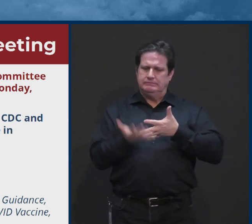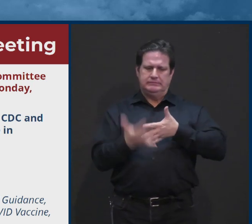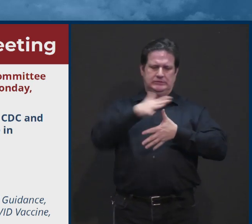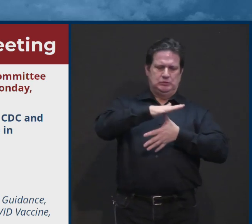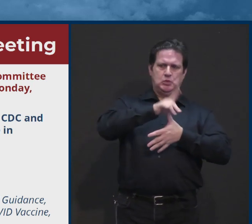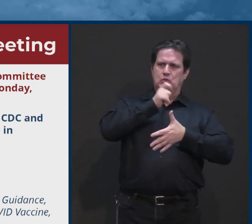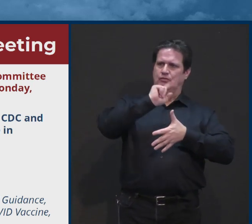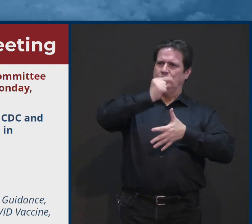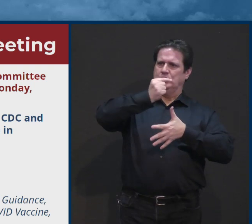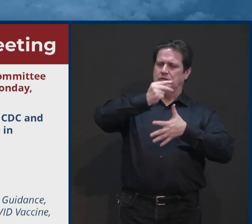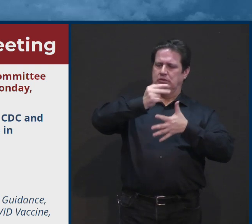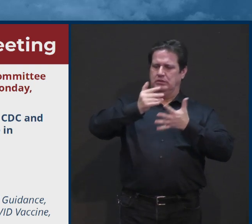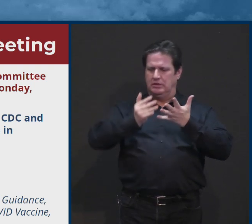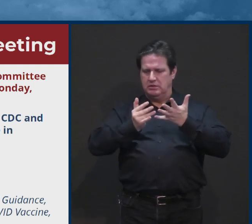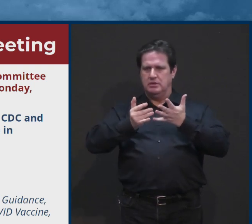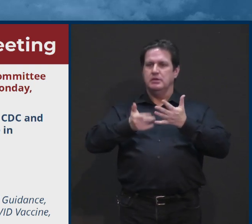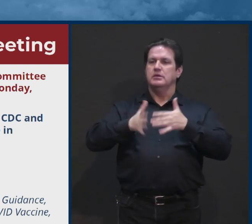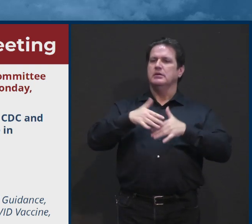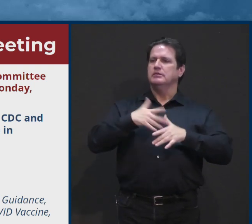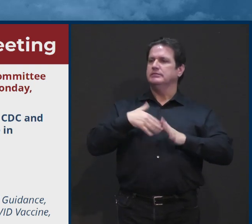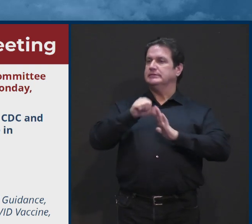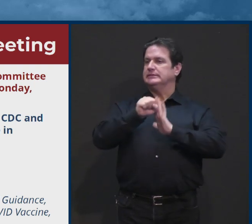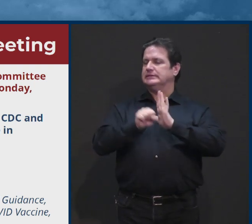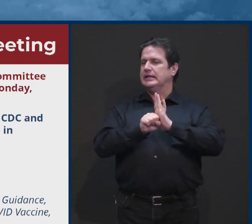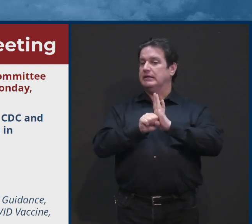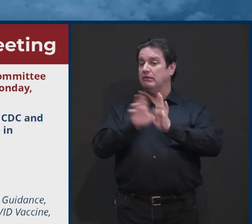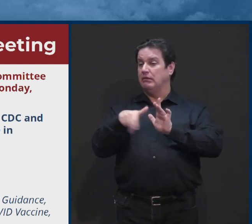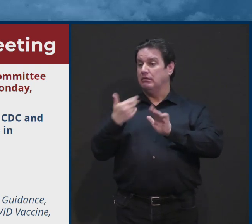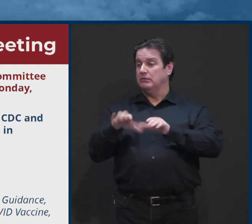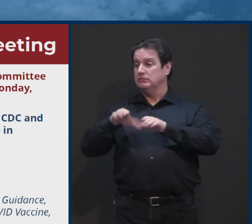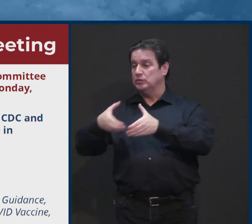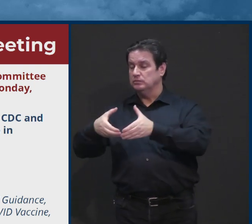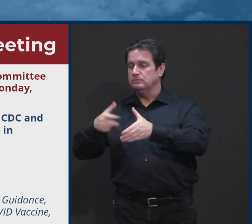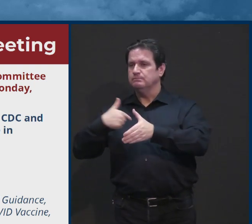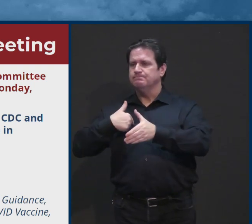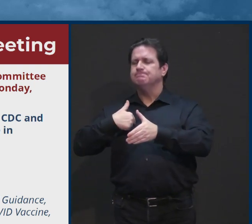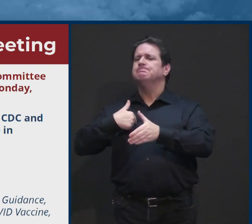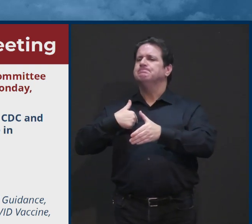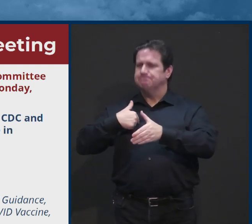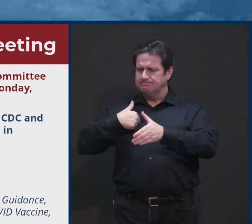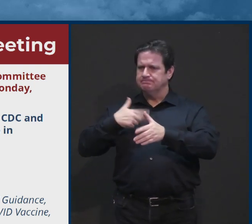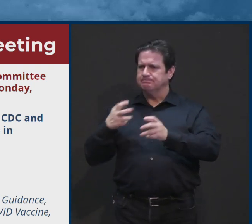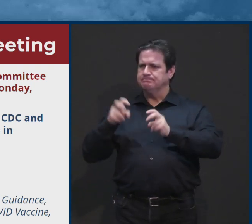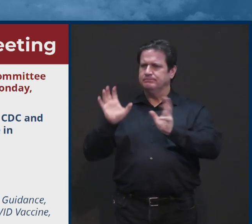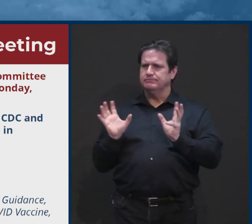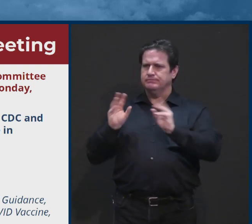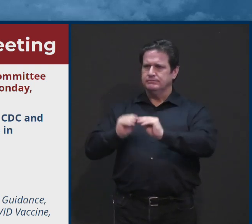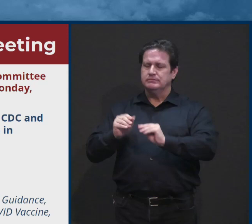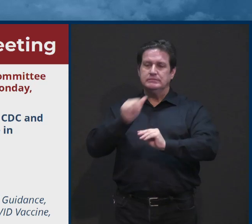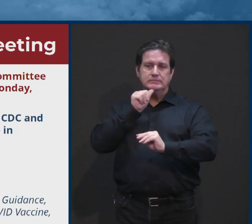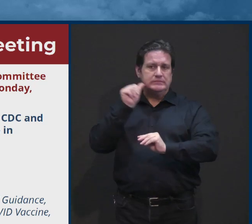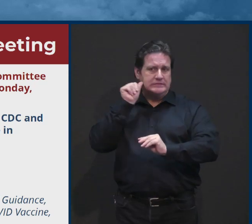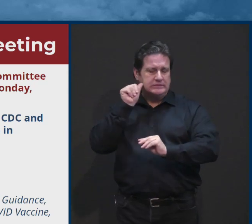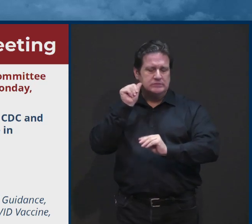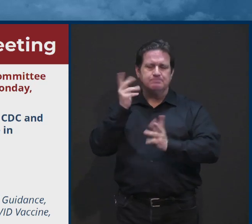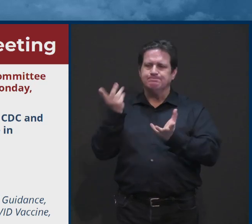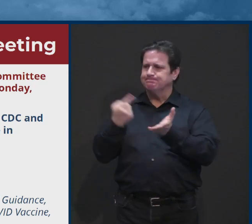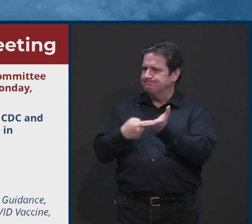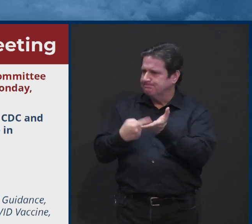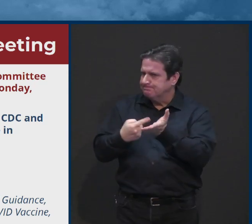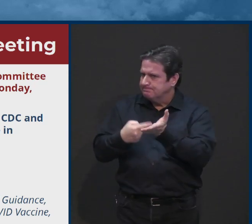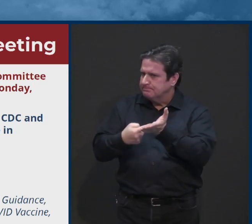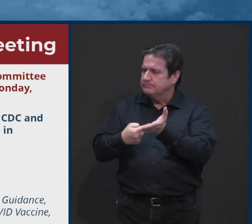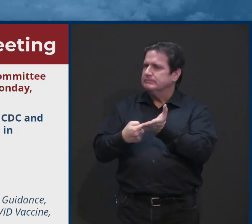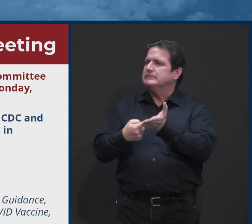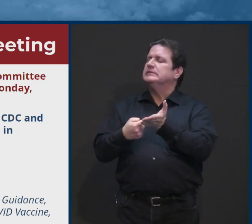who gets it first. We also have a state ethics group that also met yesterday, and there's